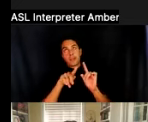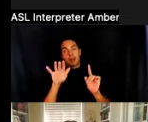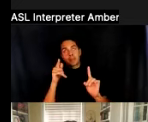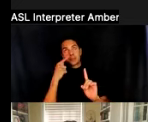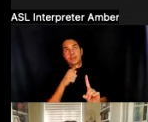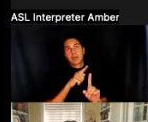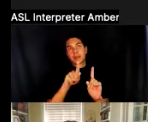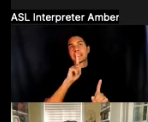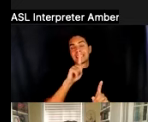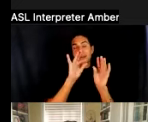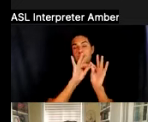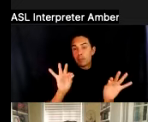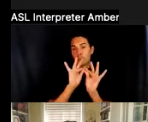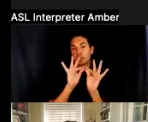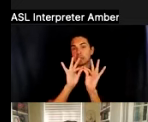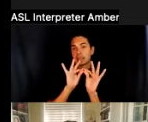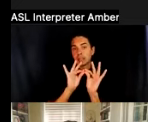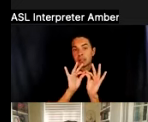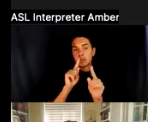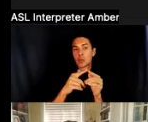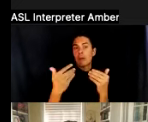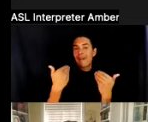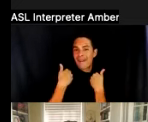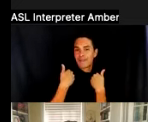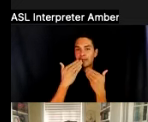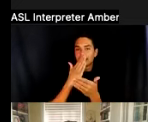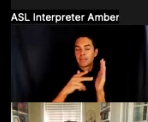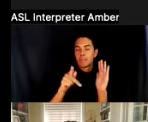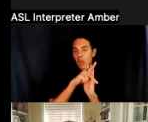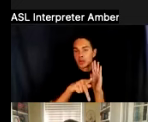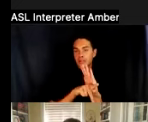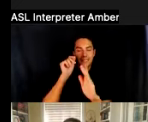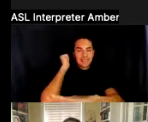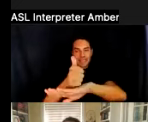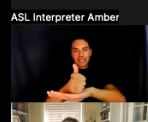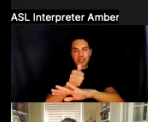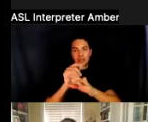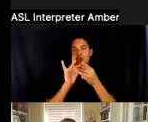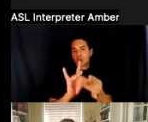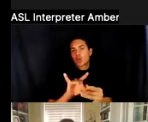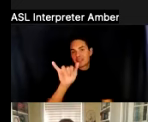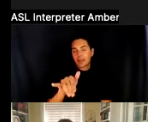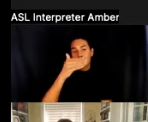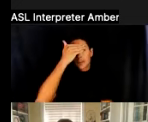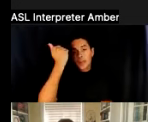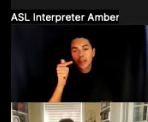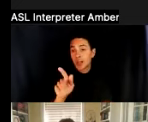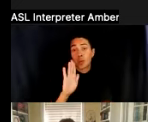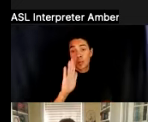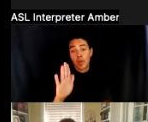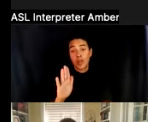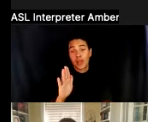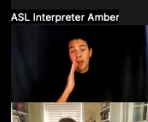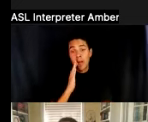is really important to have some kind of policy in place regarding that, because it would fall under the